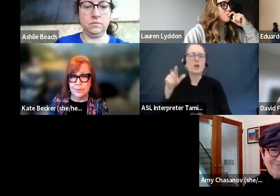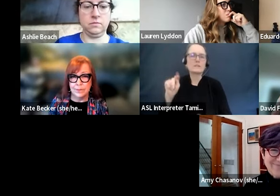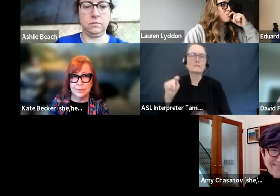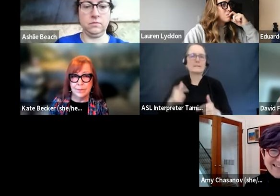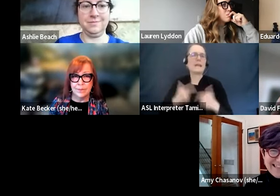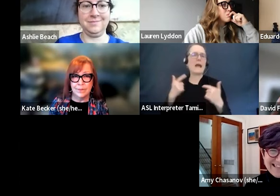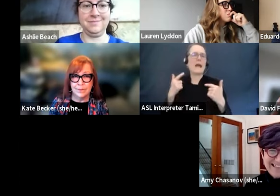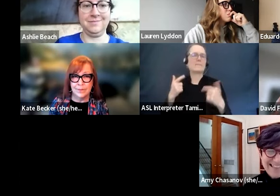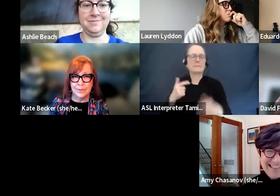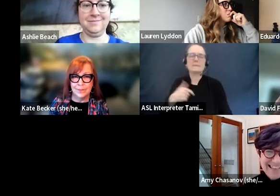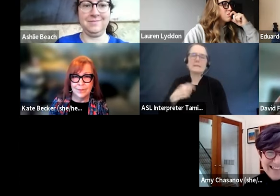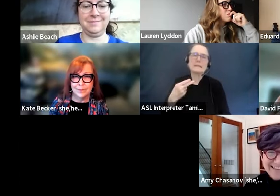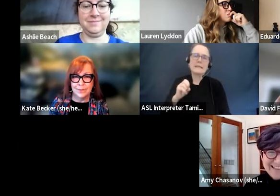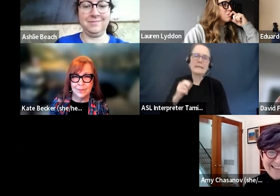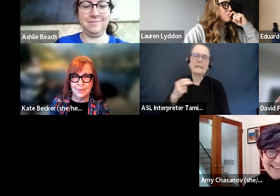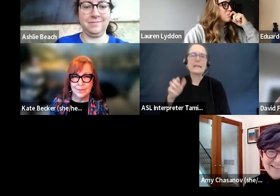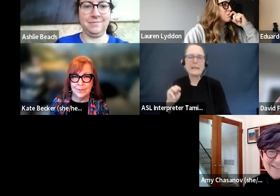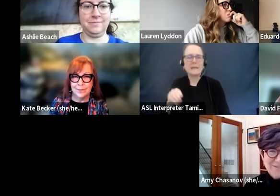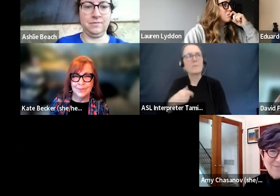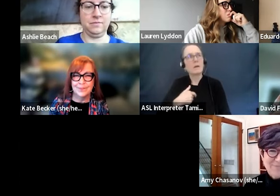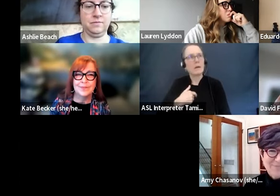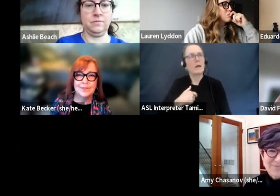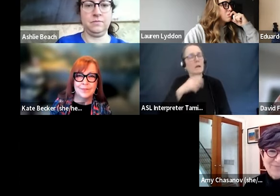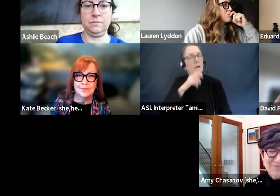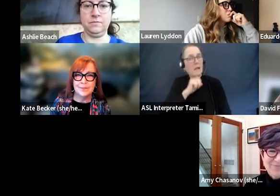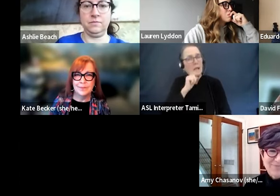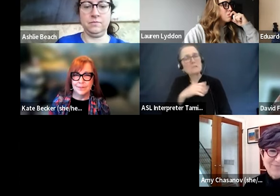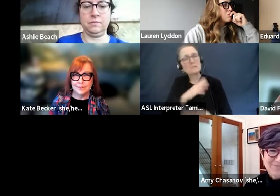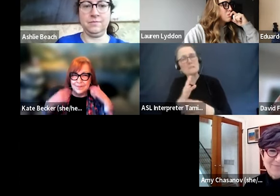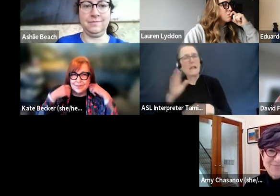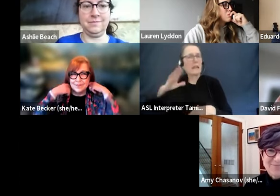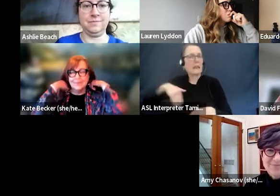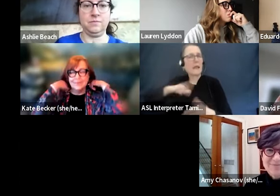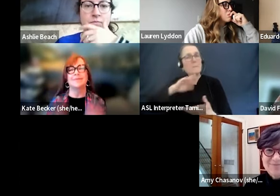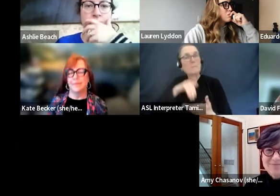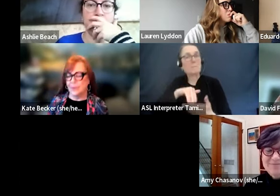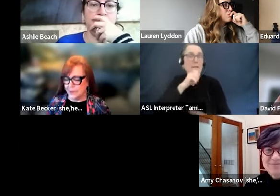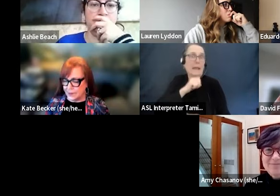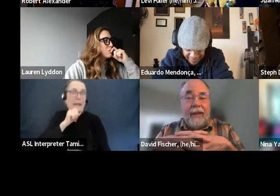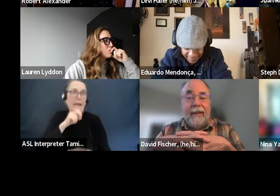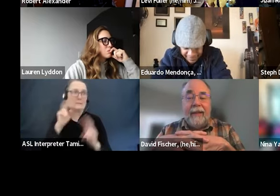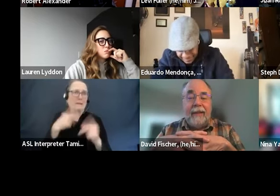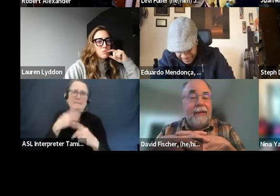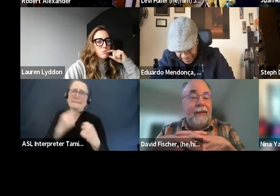still hanging on to that middle-aged moniker as long as I can, white man with glasses,